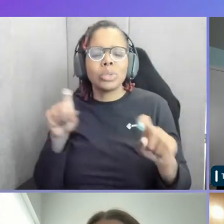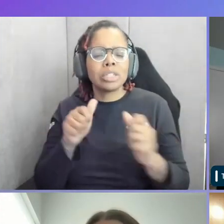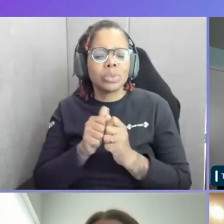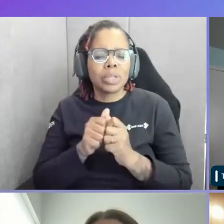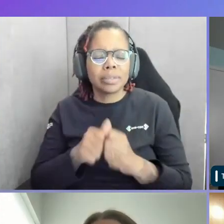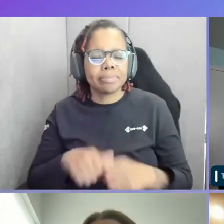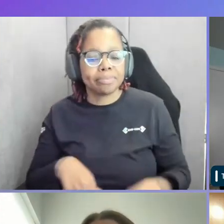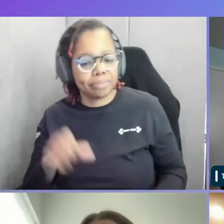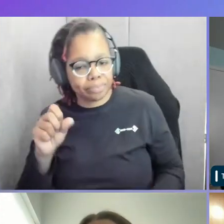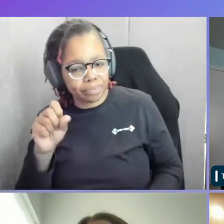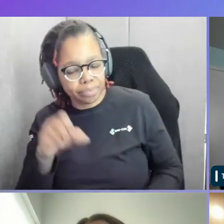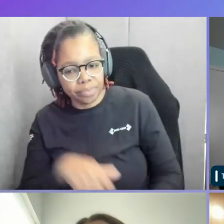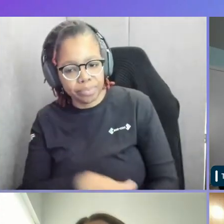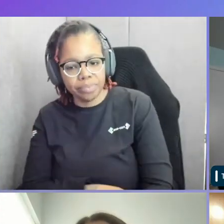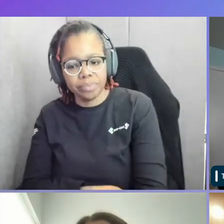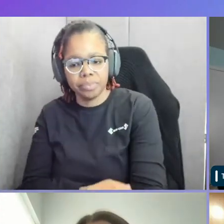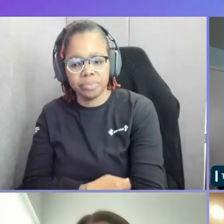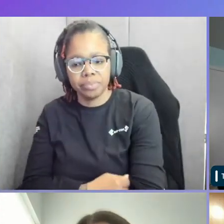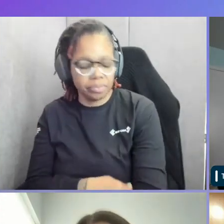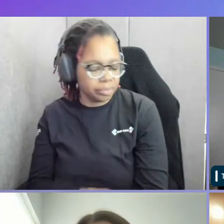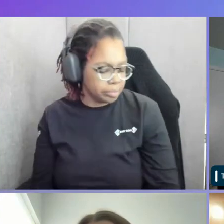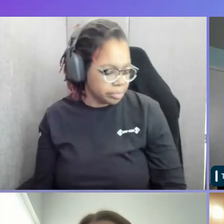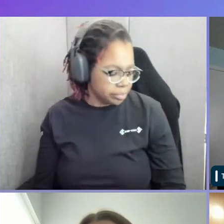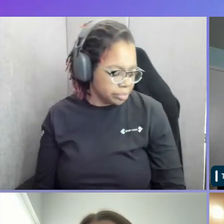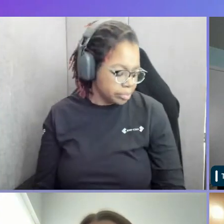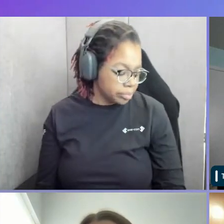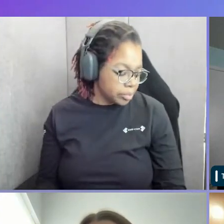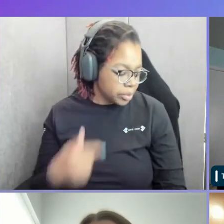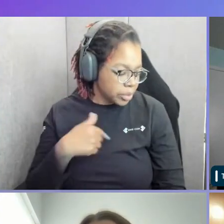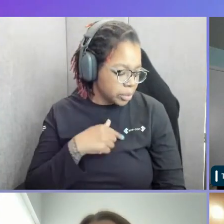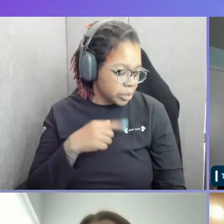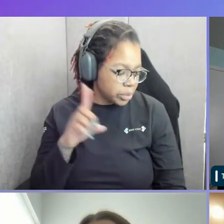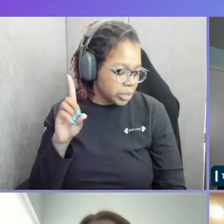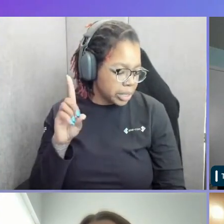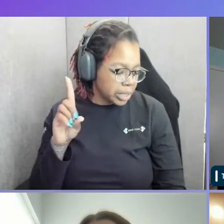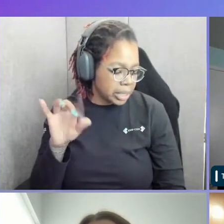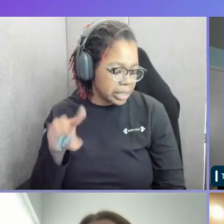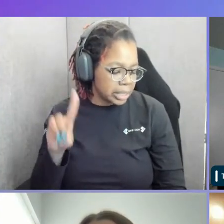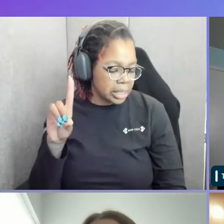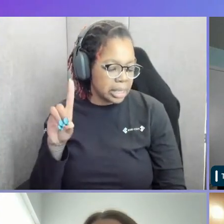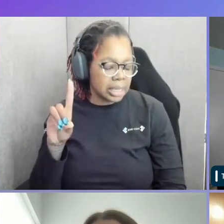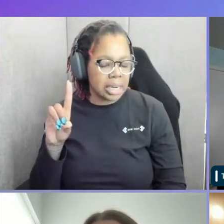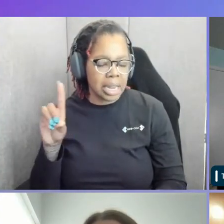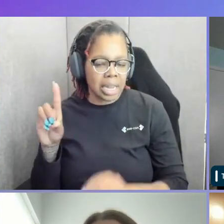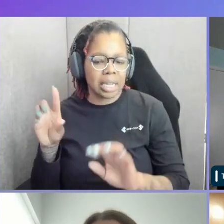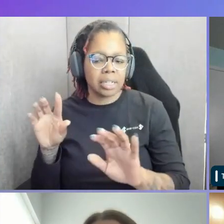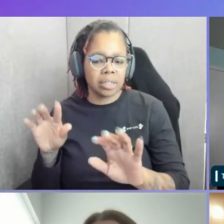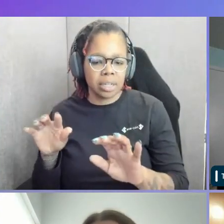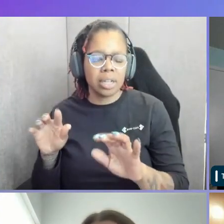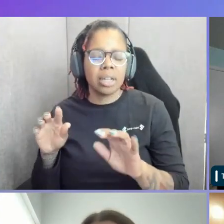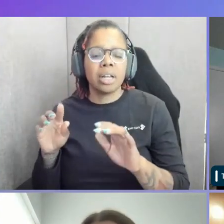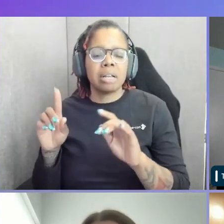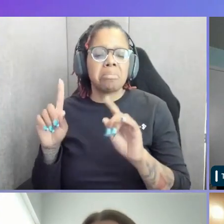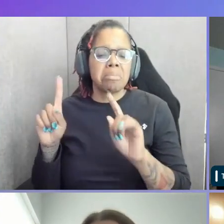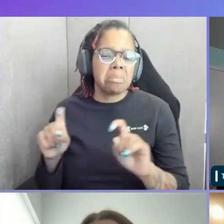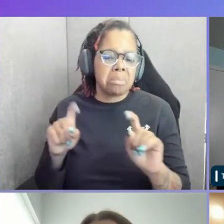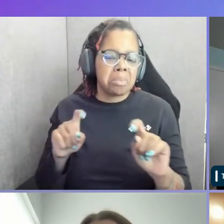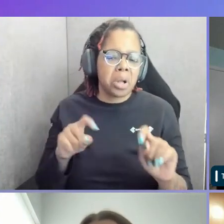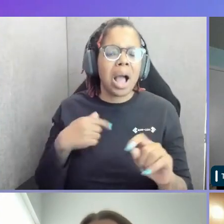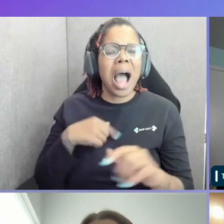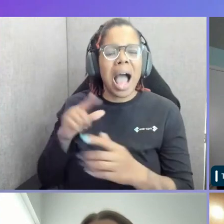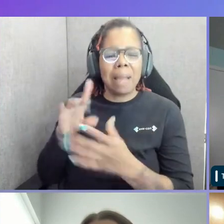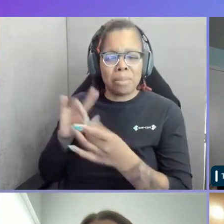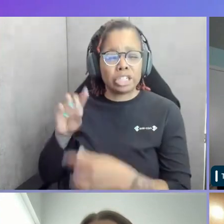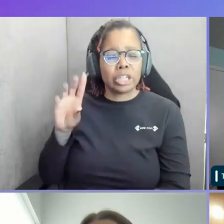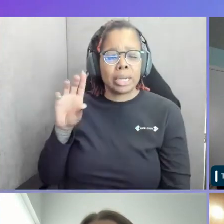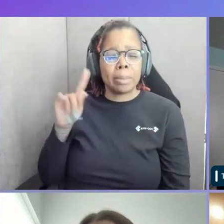great question. So we did pilots. What was really great, so I mentioned Patrick, who's a consultant at DQ.